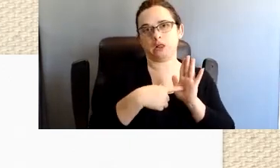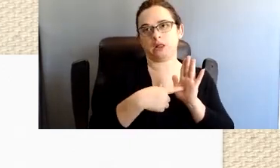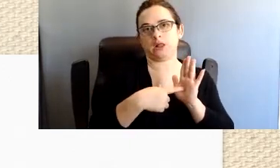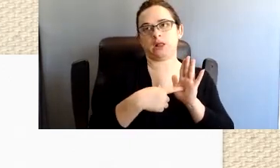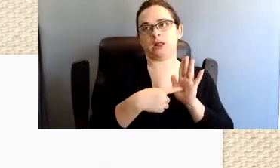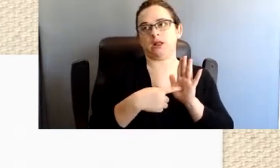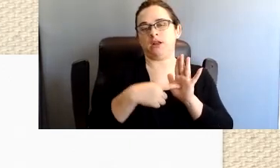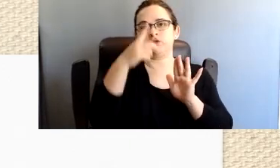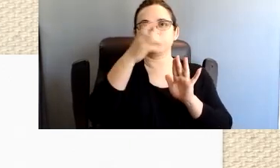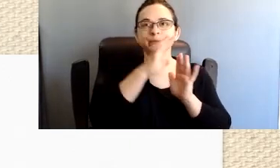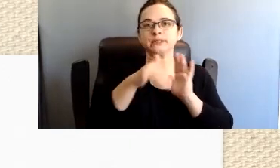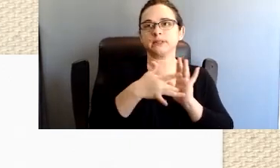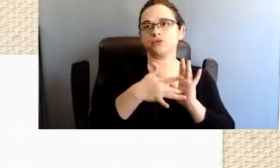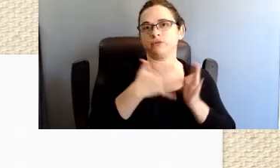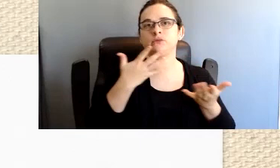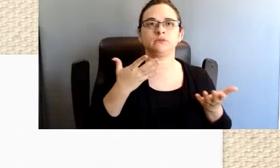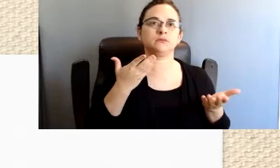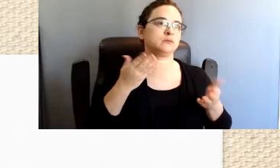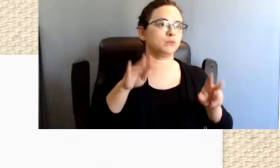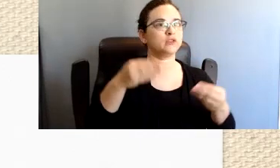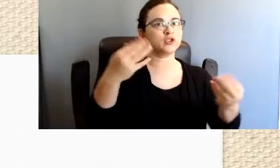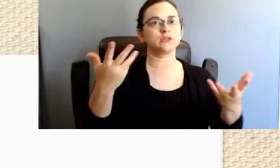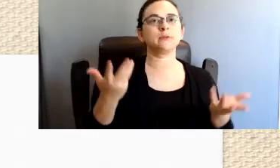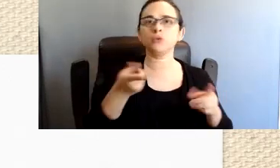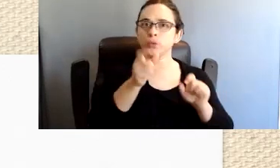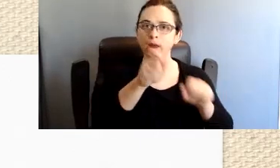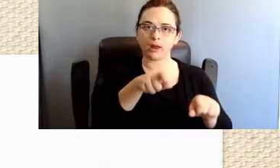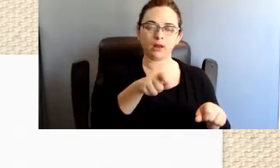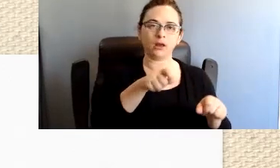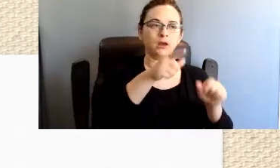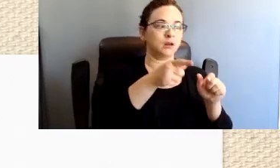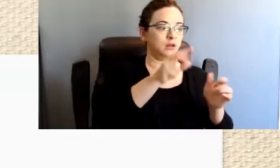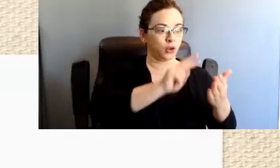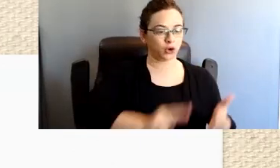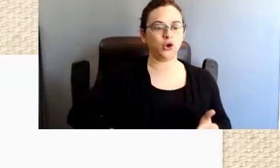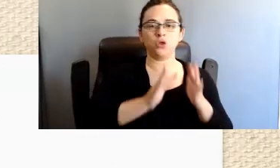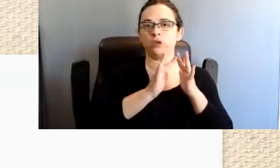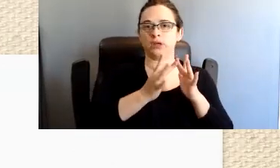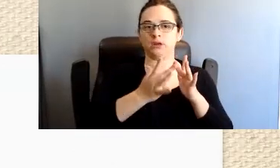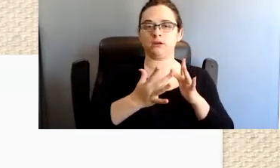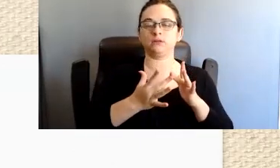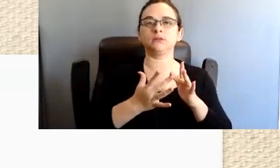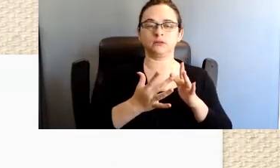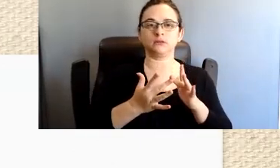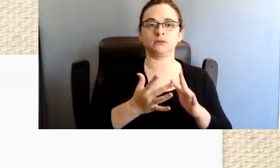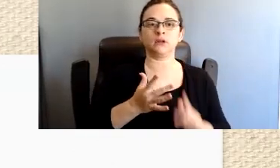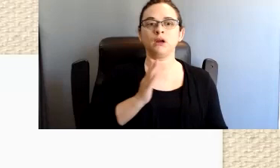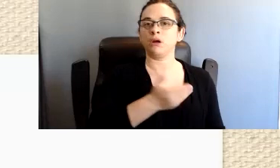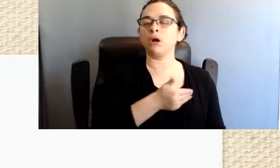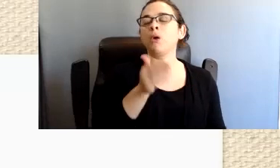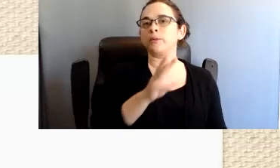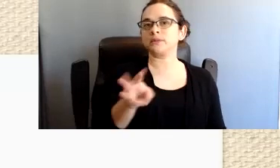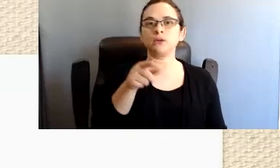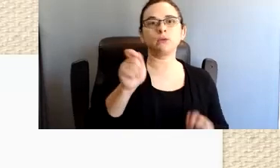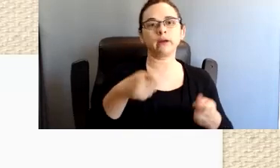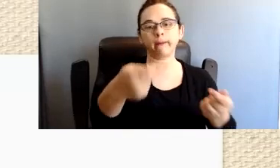I can just come up right now. So please visit our website if you want more information. Feel free to just give us a call. Feel free to stop at the Dream Center.